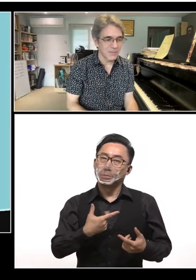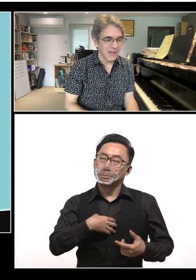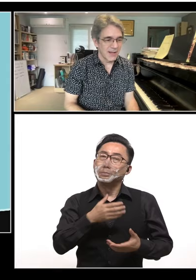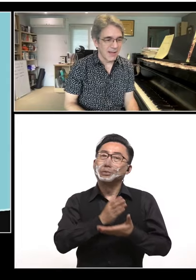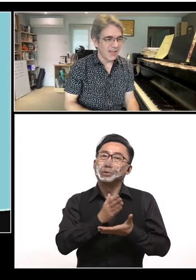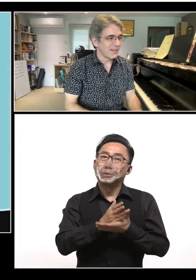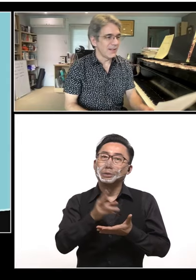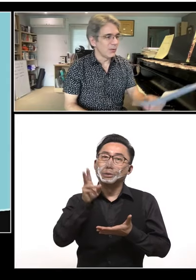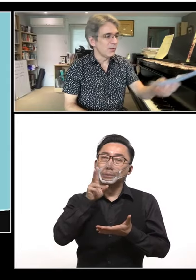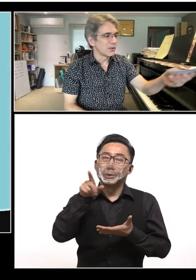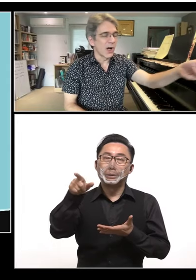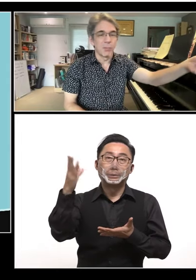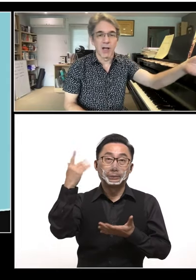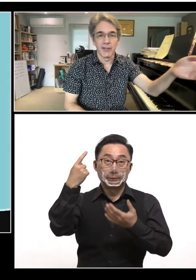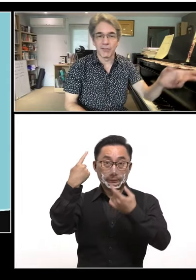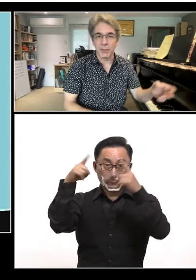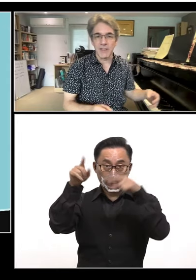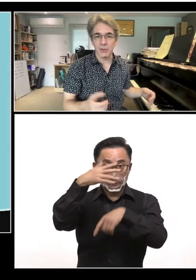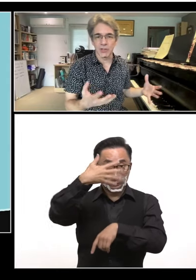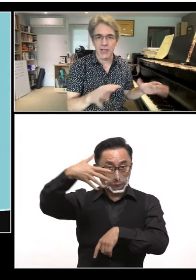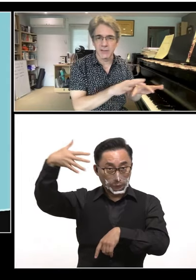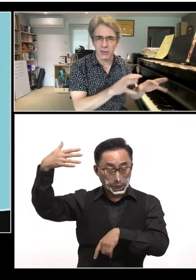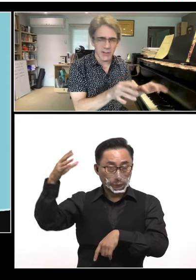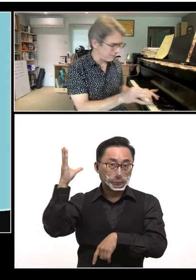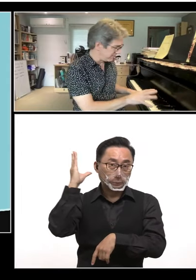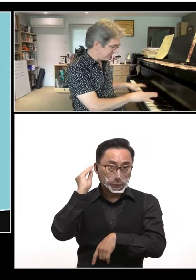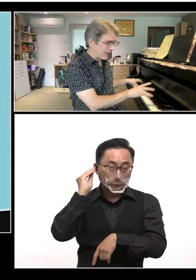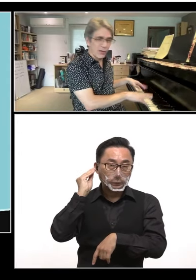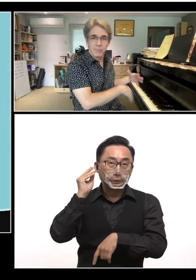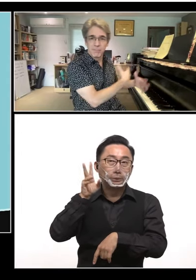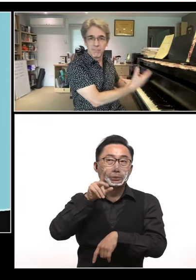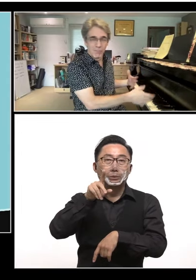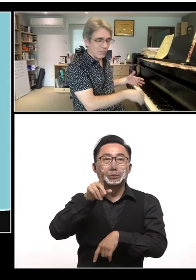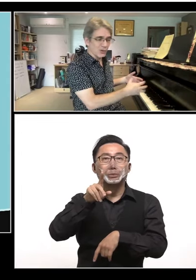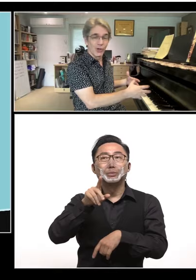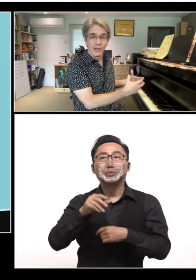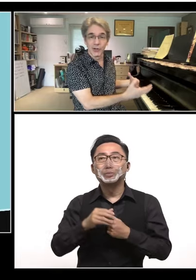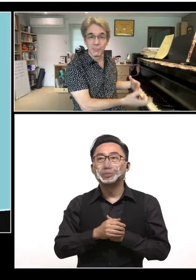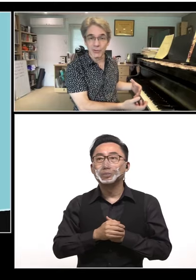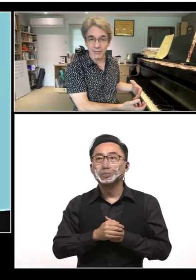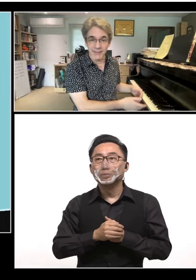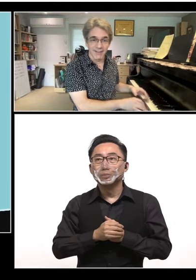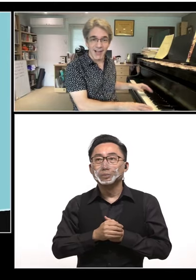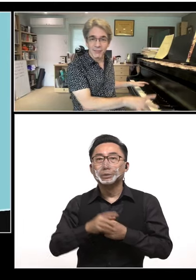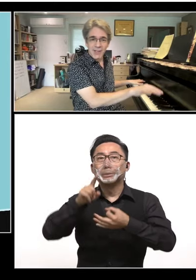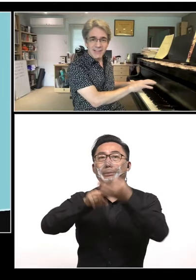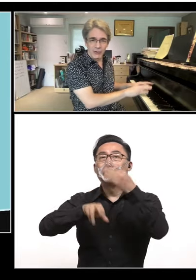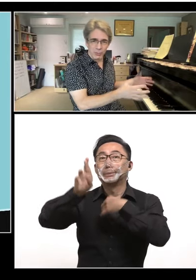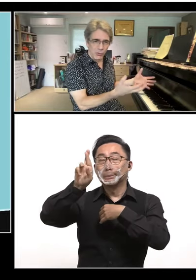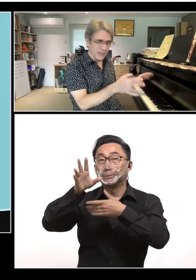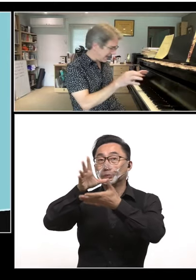piece, and it was a Rachmaninoff piece, which has very, very much going on musically, a lot